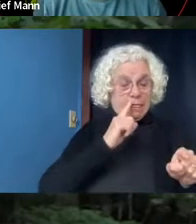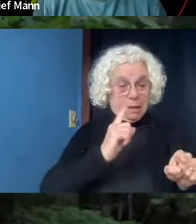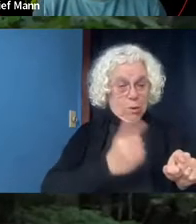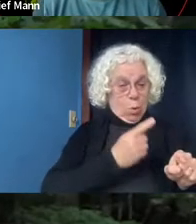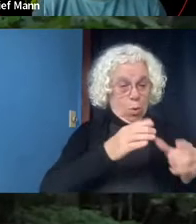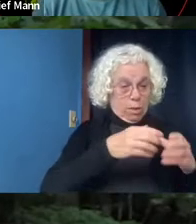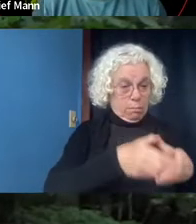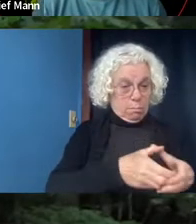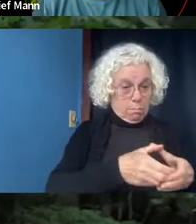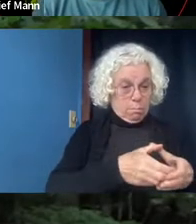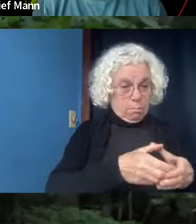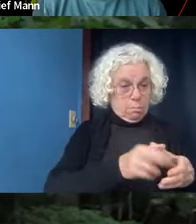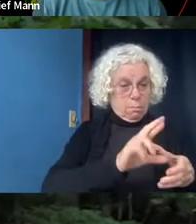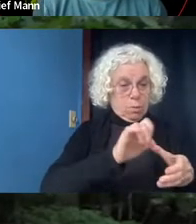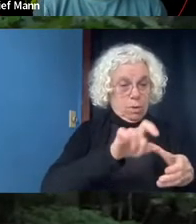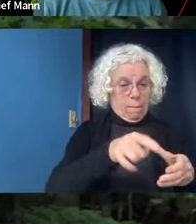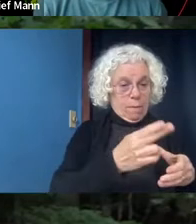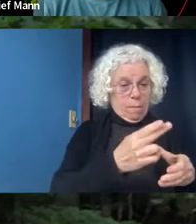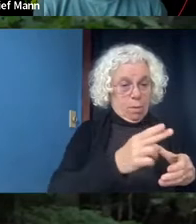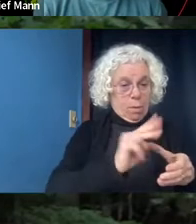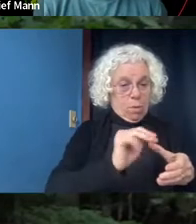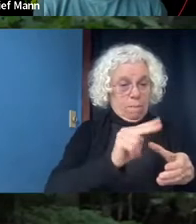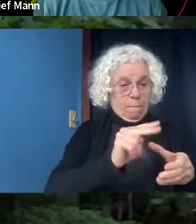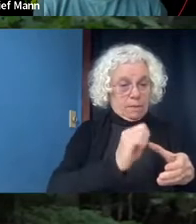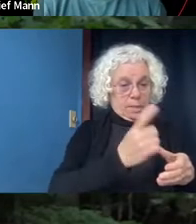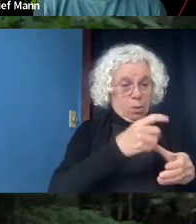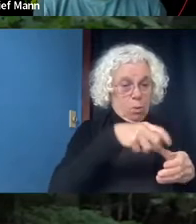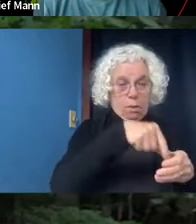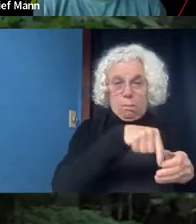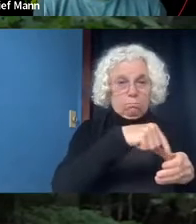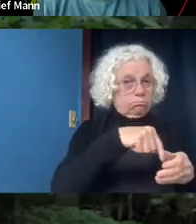Ramapo Munsee Nation, but also